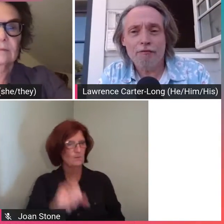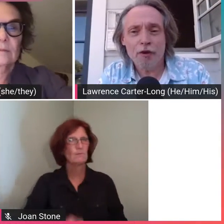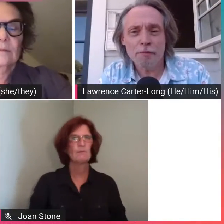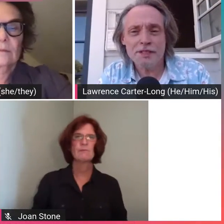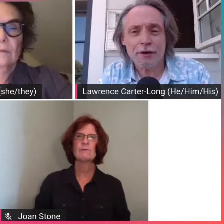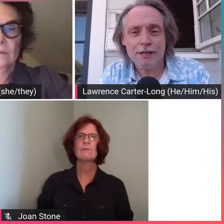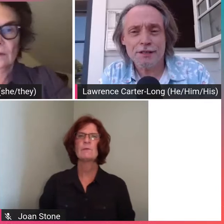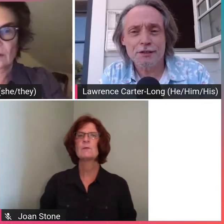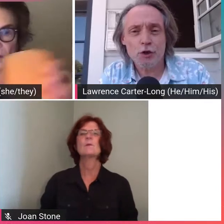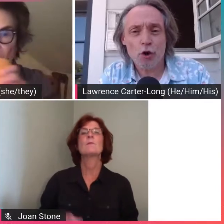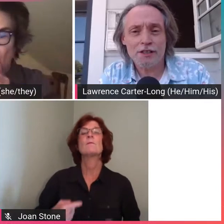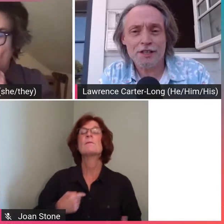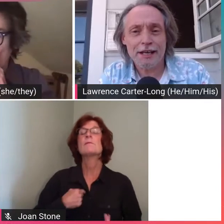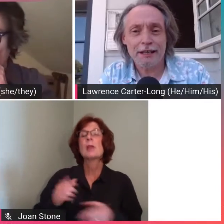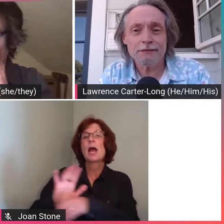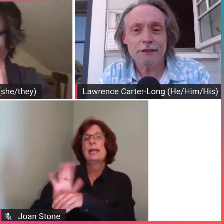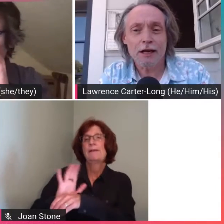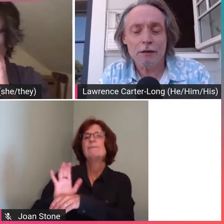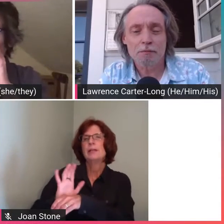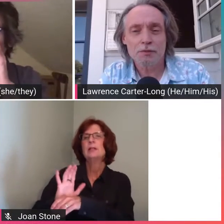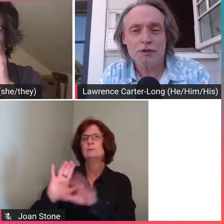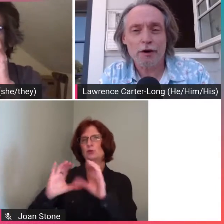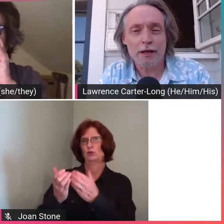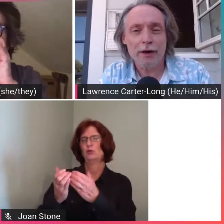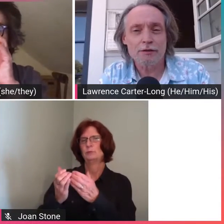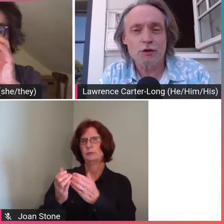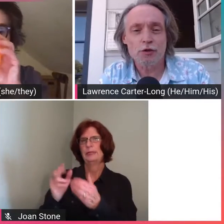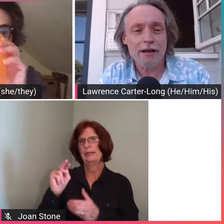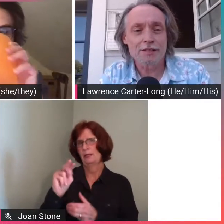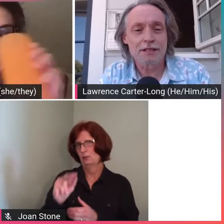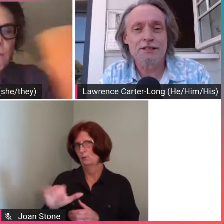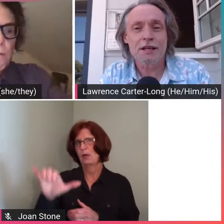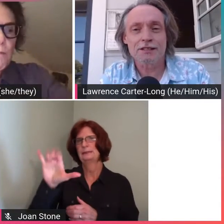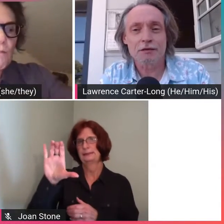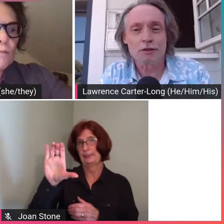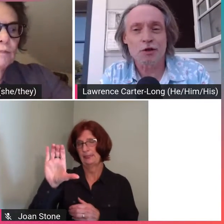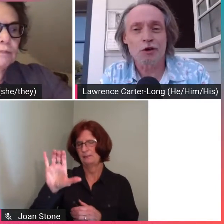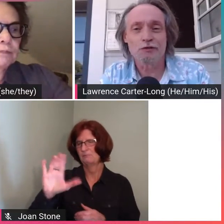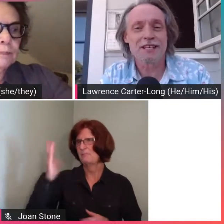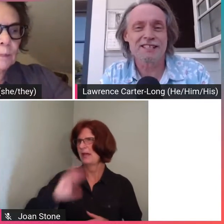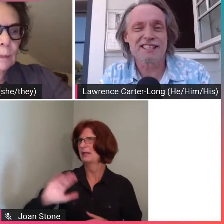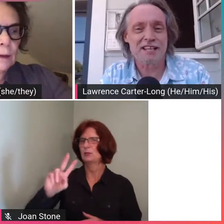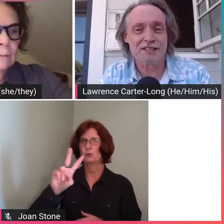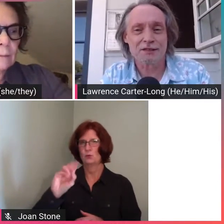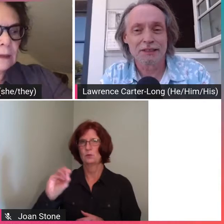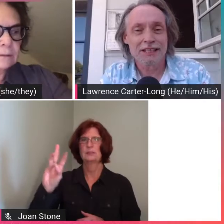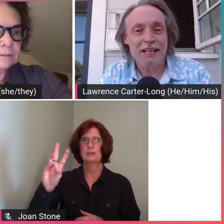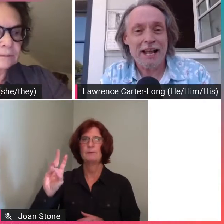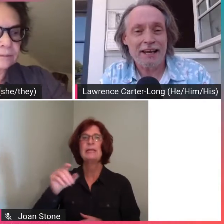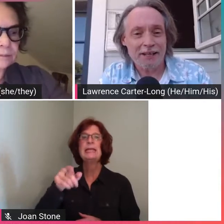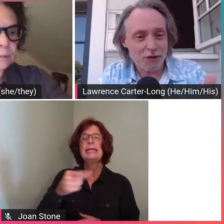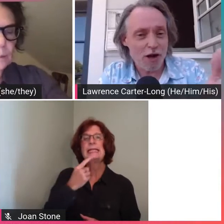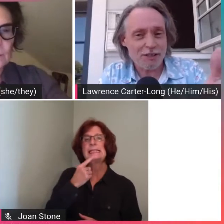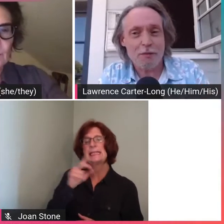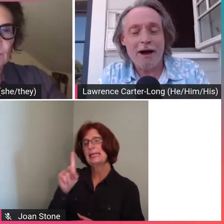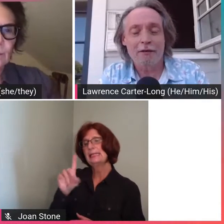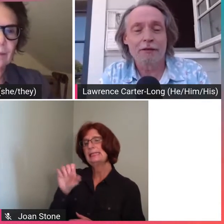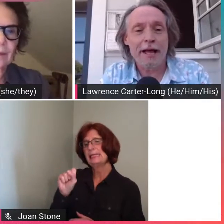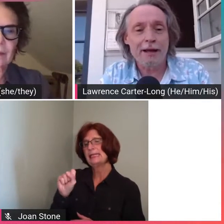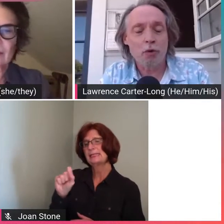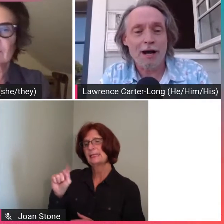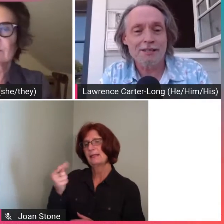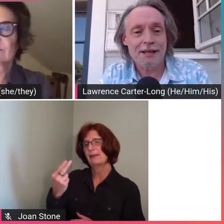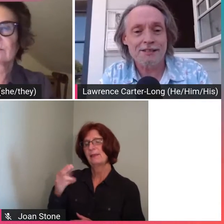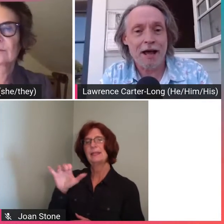had a film series in New York City starting around 2006 that was called This. And it talks